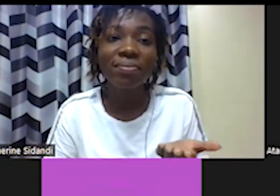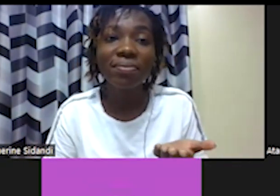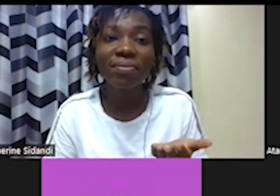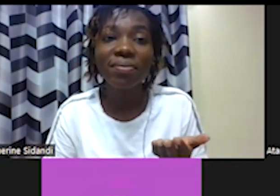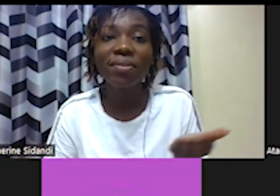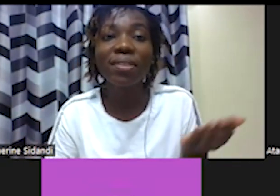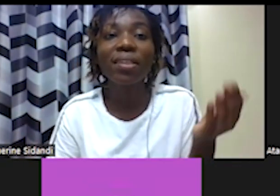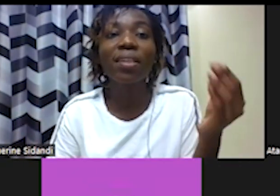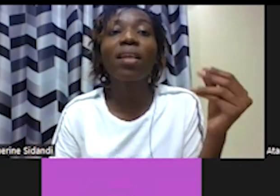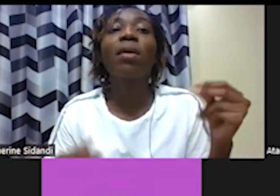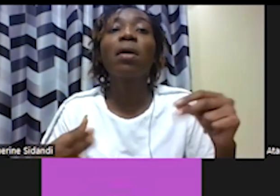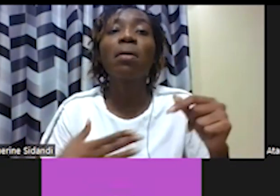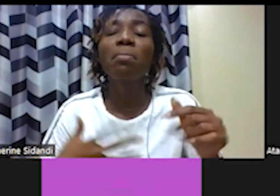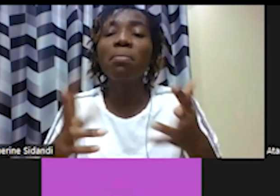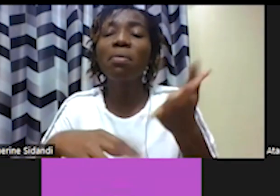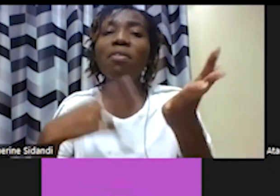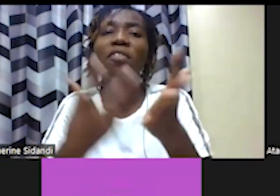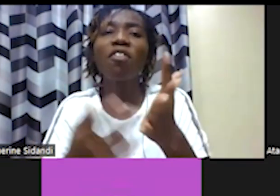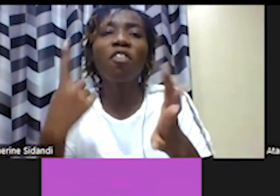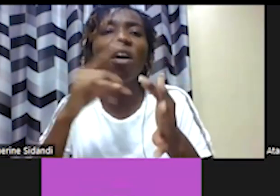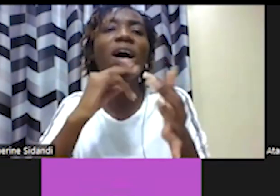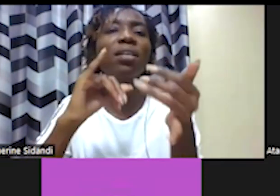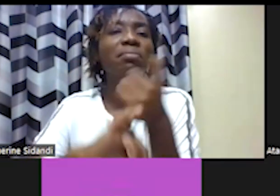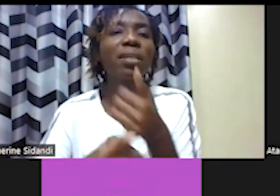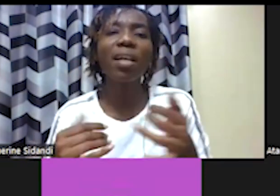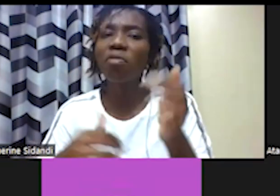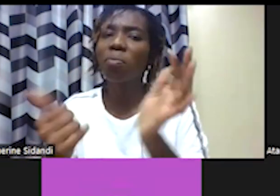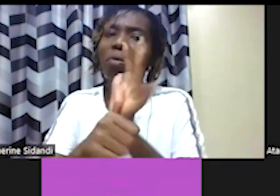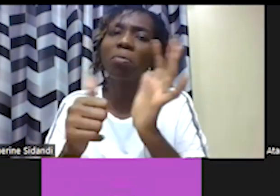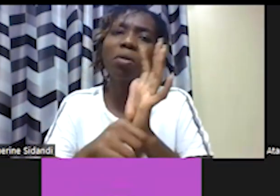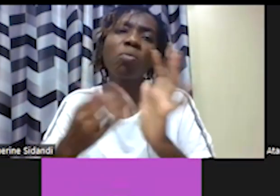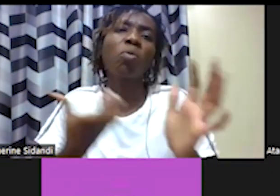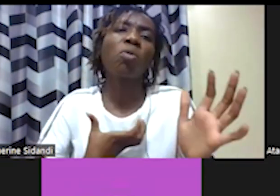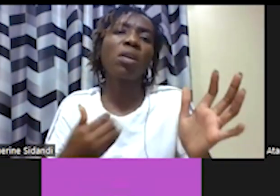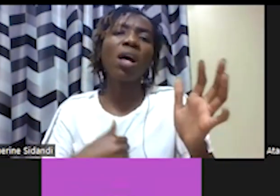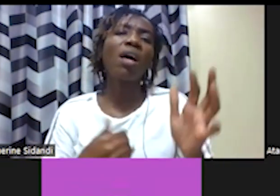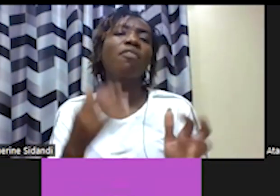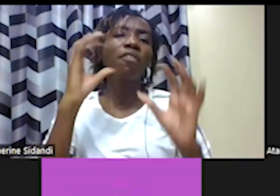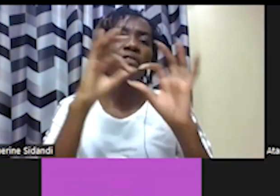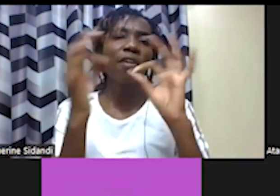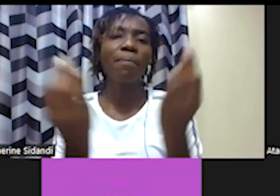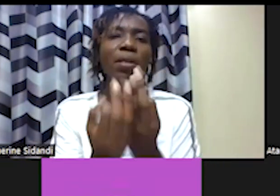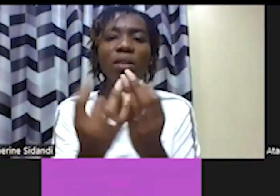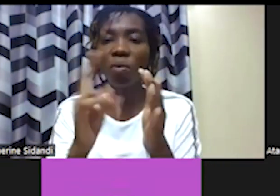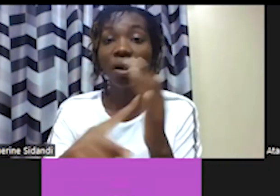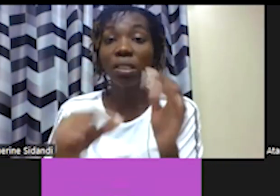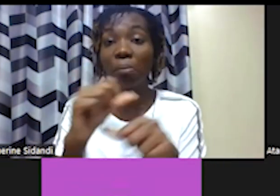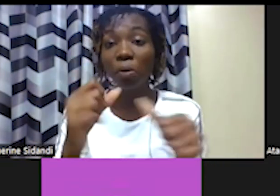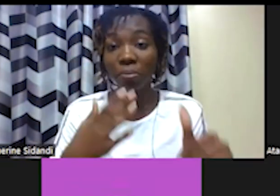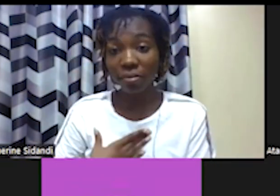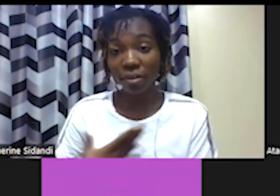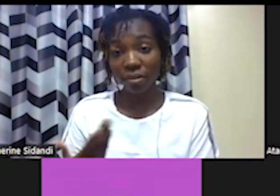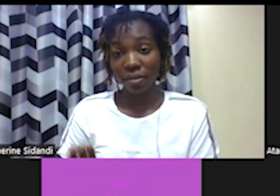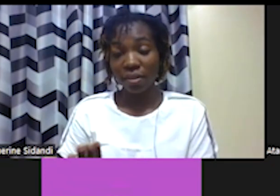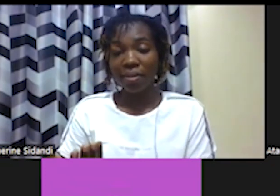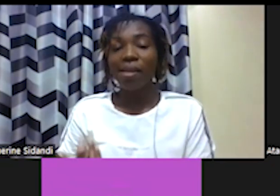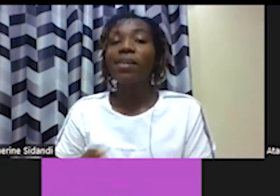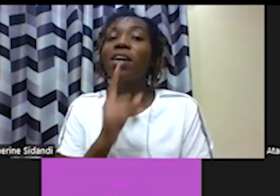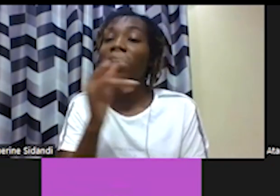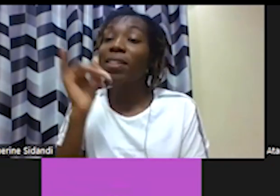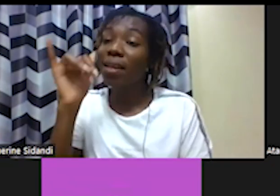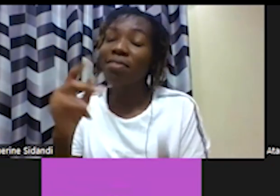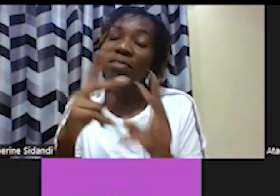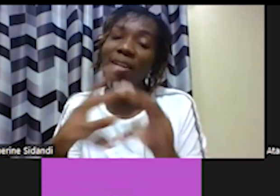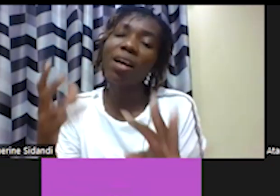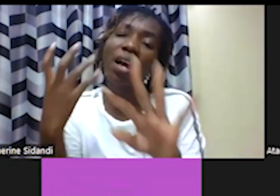I'm falling back to my husband? He has his own problems. He has his family to look after. What about me? So that one is a bit difficult.